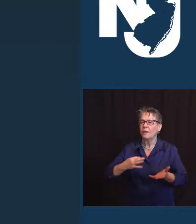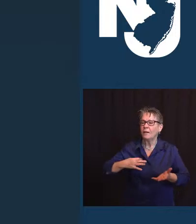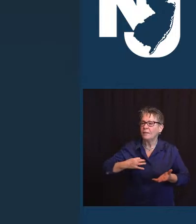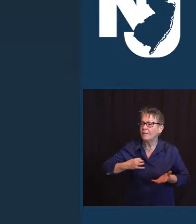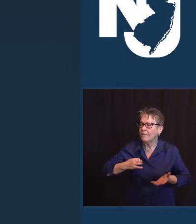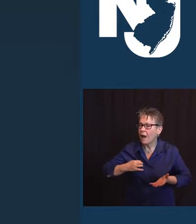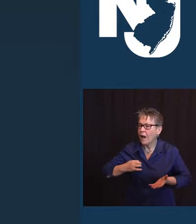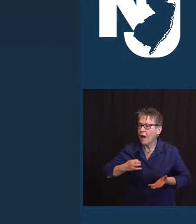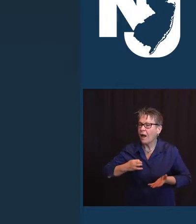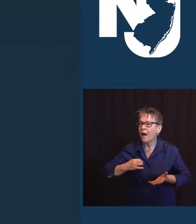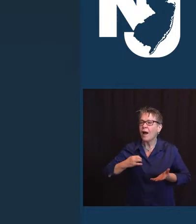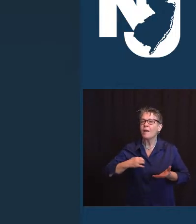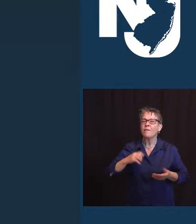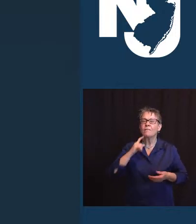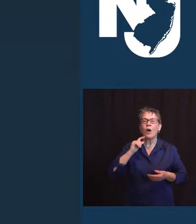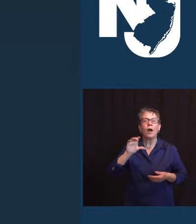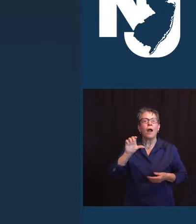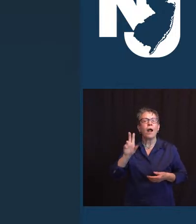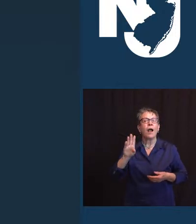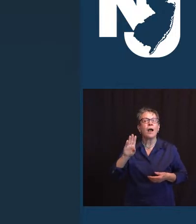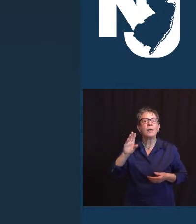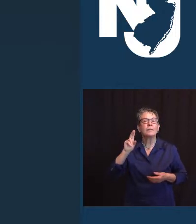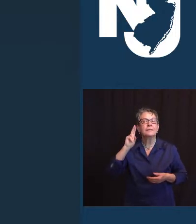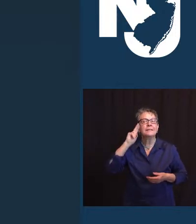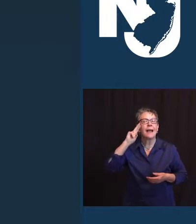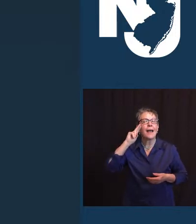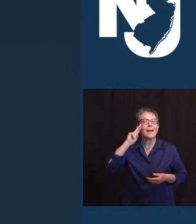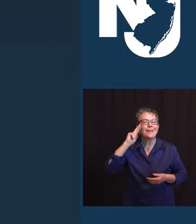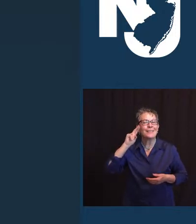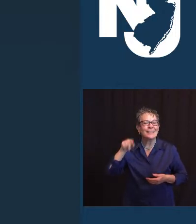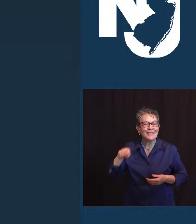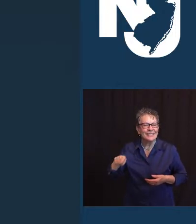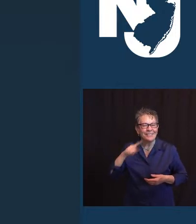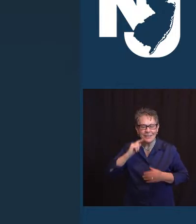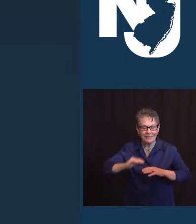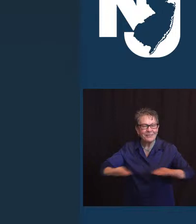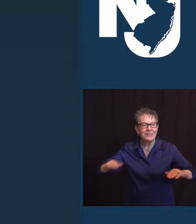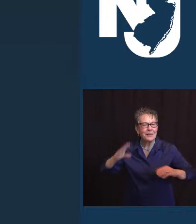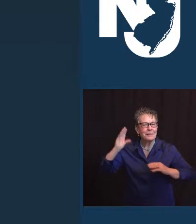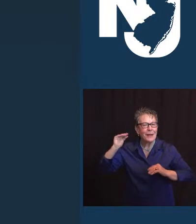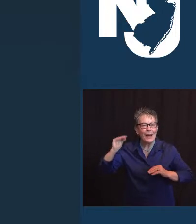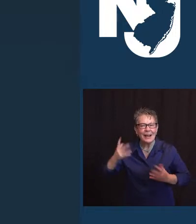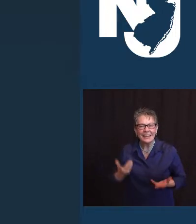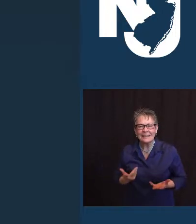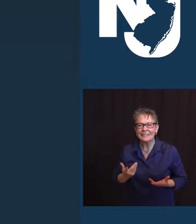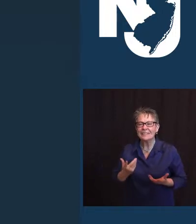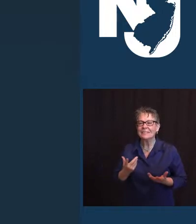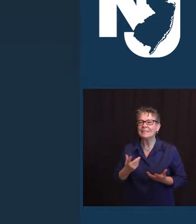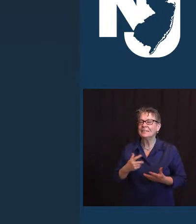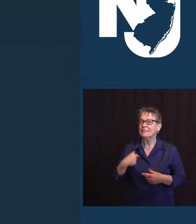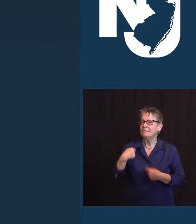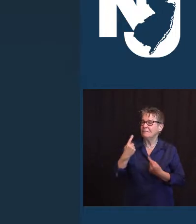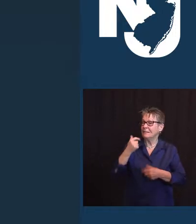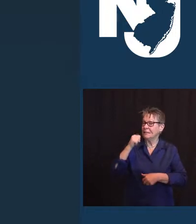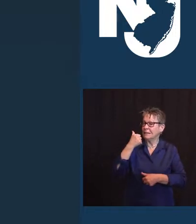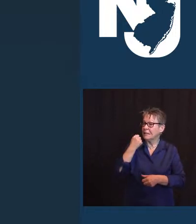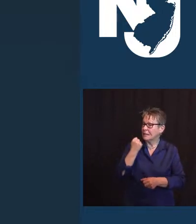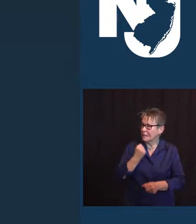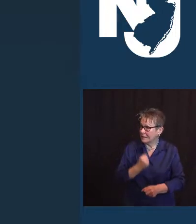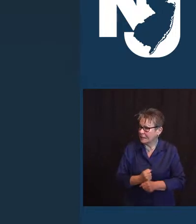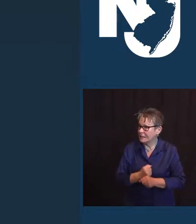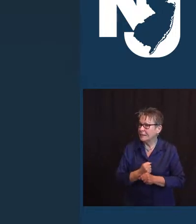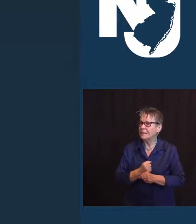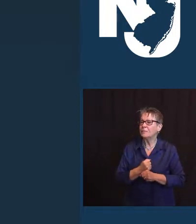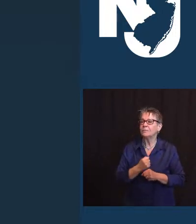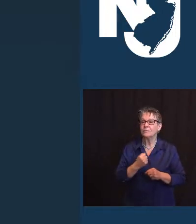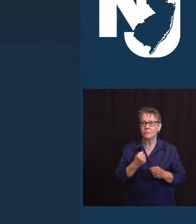Pack 364, and Boy Scout Troop 364. For the past 10 years, she represented her neighbors as an elected member of the